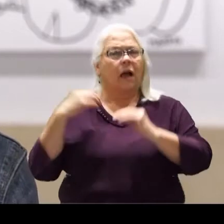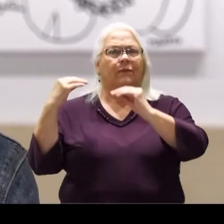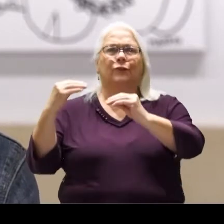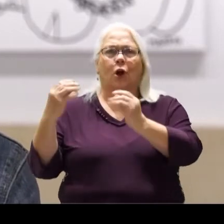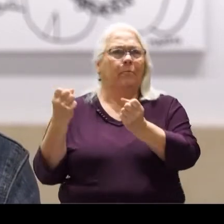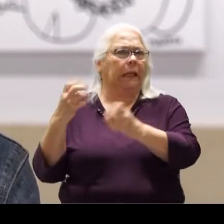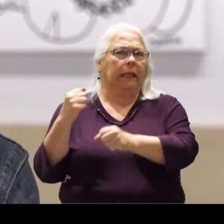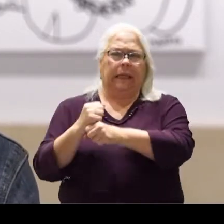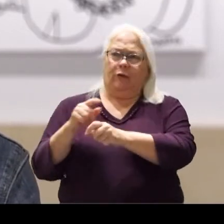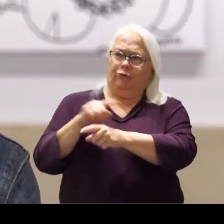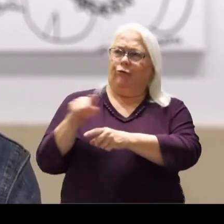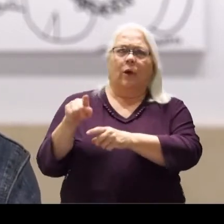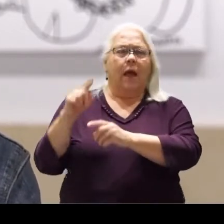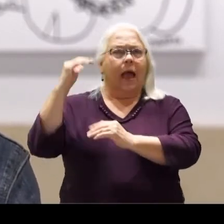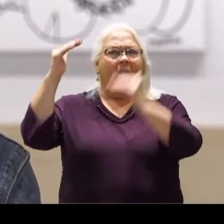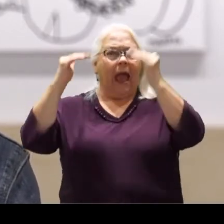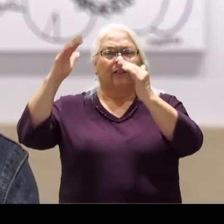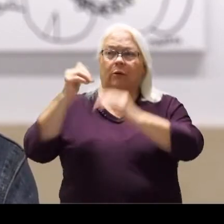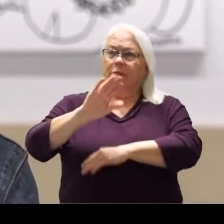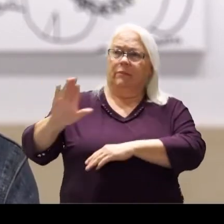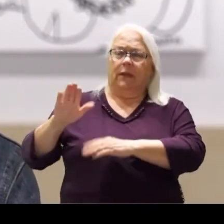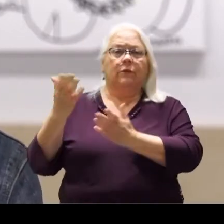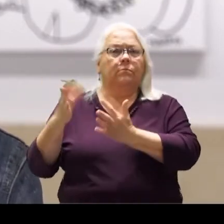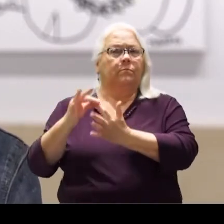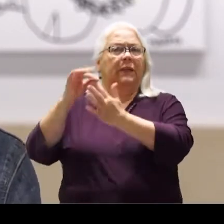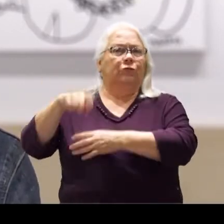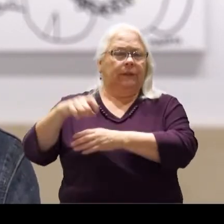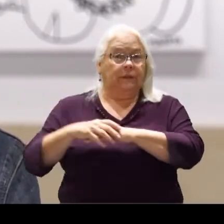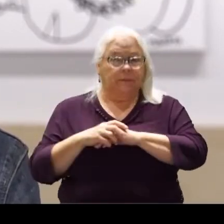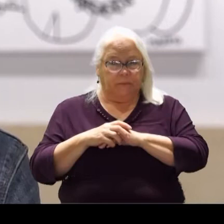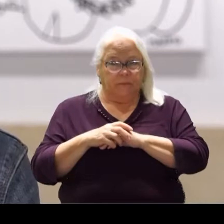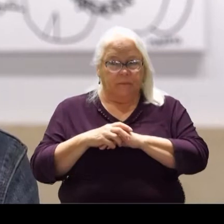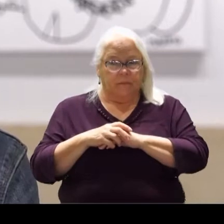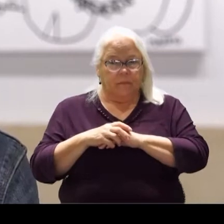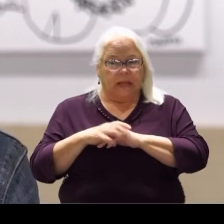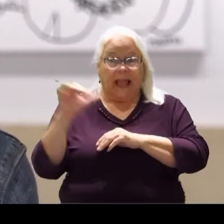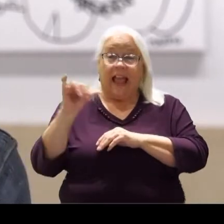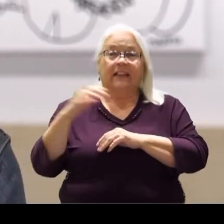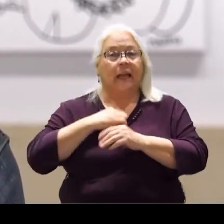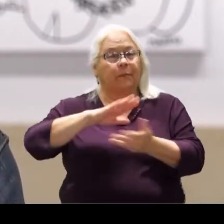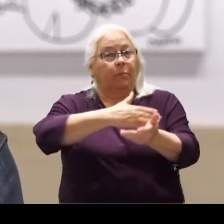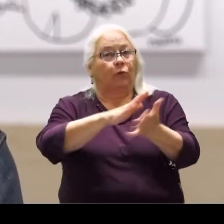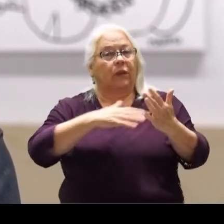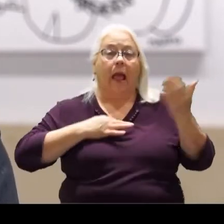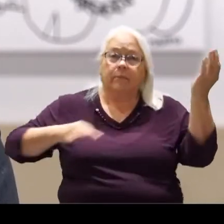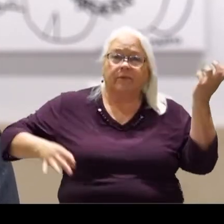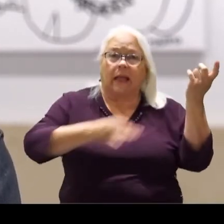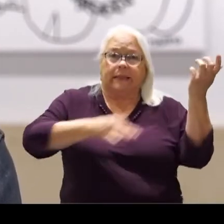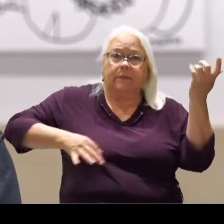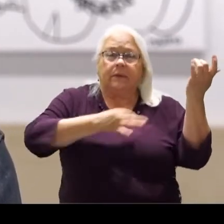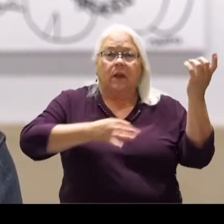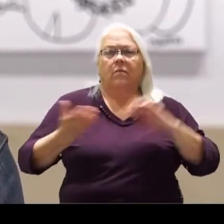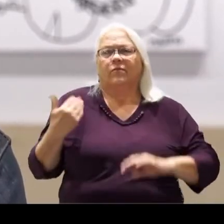adults for many, many years with special needs. And I'm also a musician, a violinist,